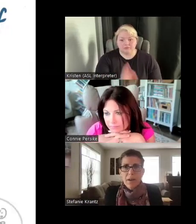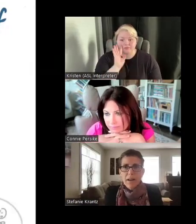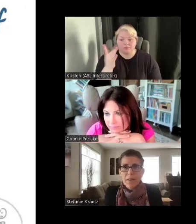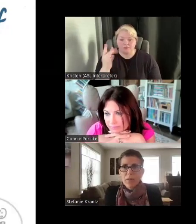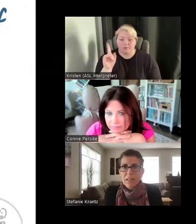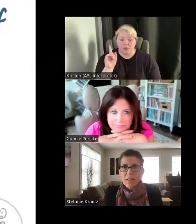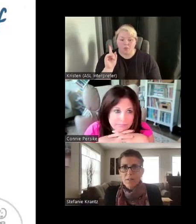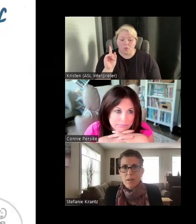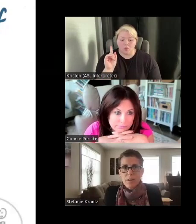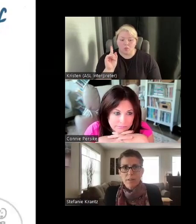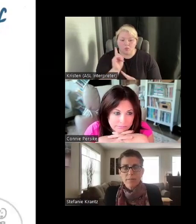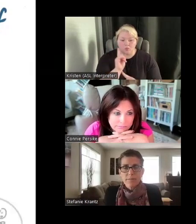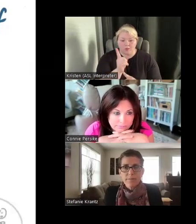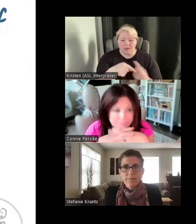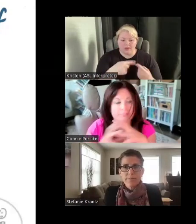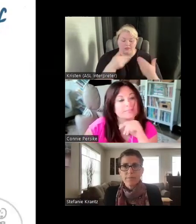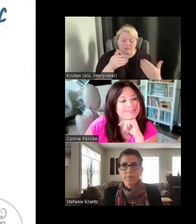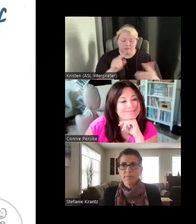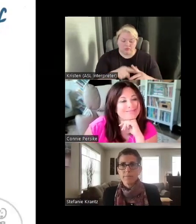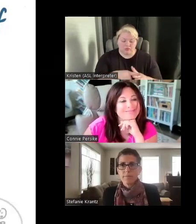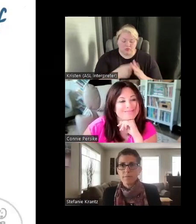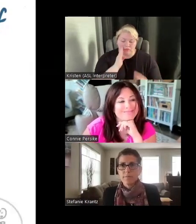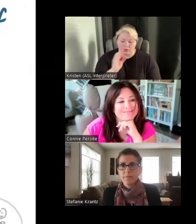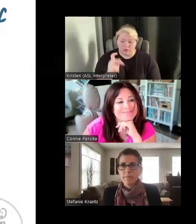minute and then we'll get started.